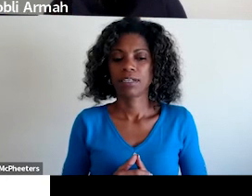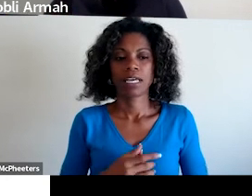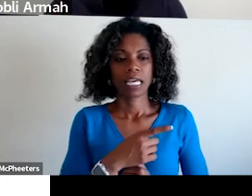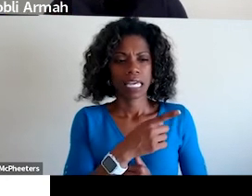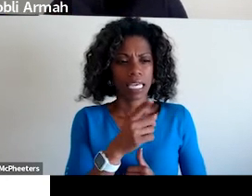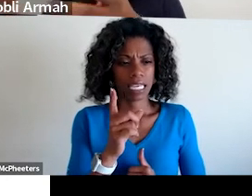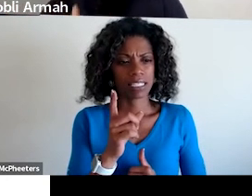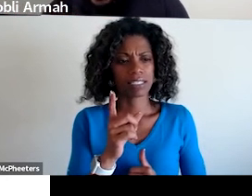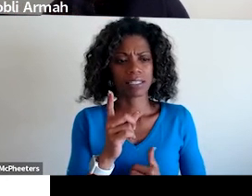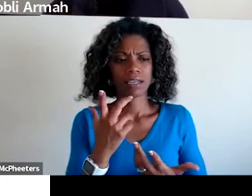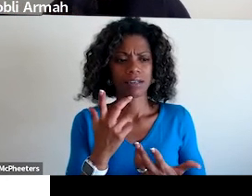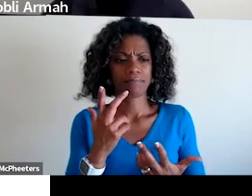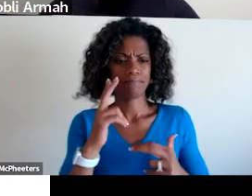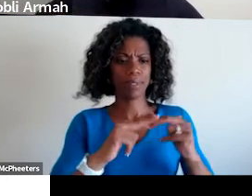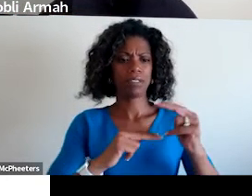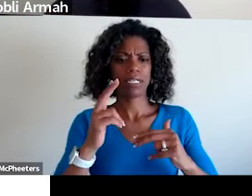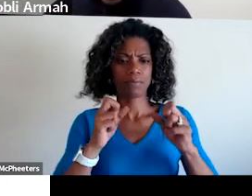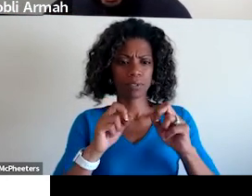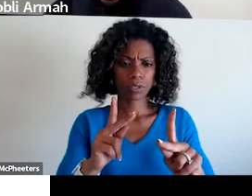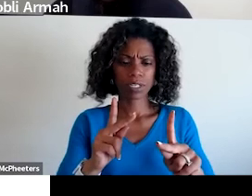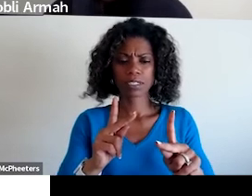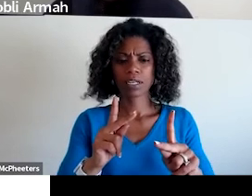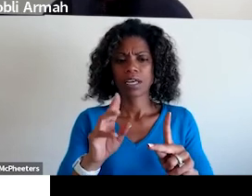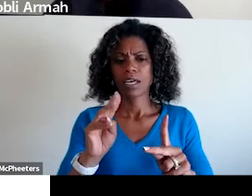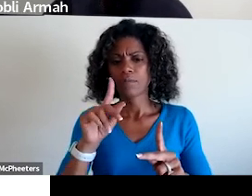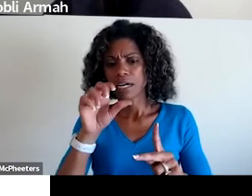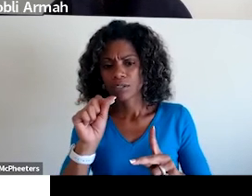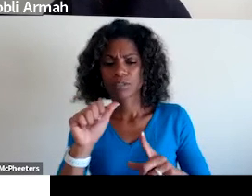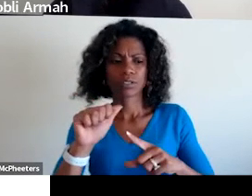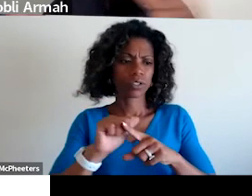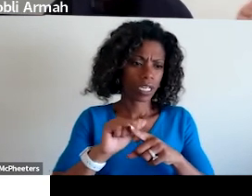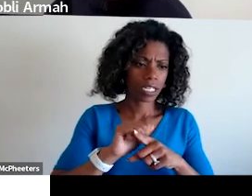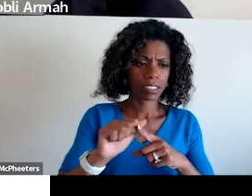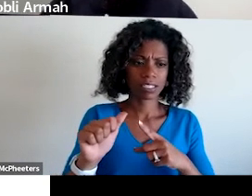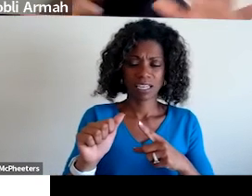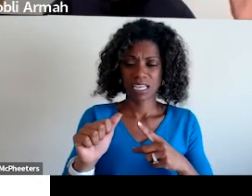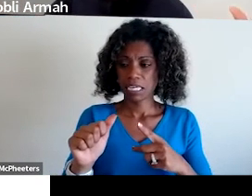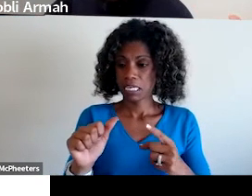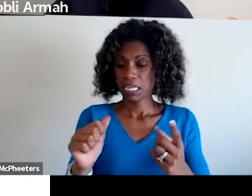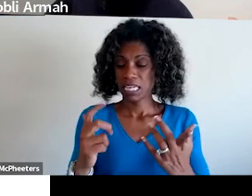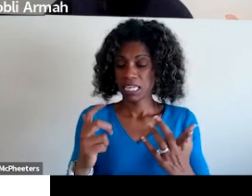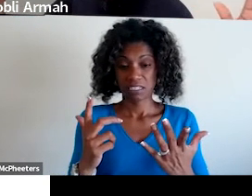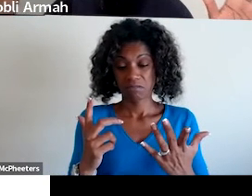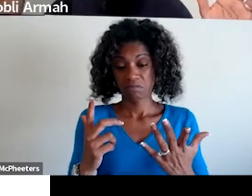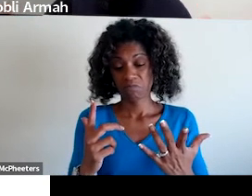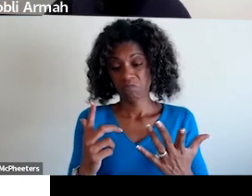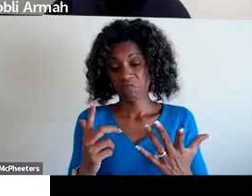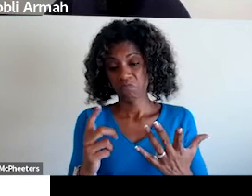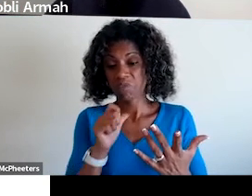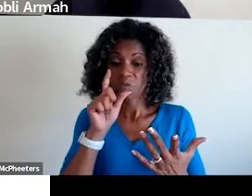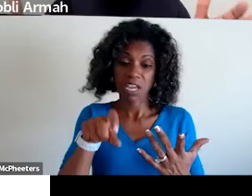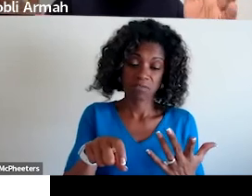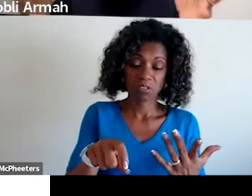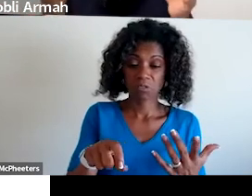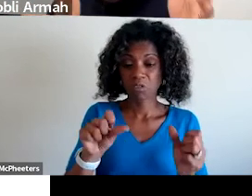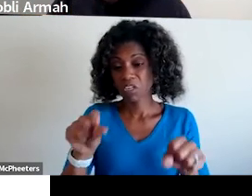your grantees, are those optional? There's so many times where myself and tons of equity consultants who understand this